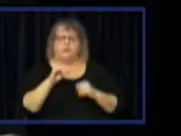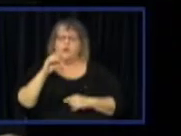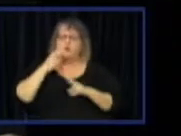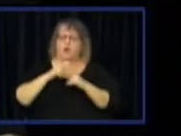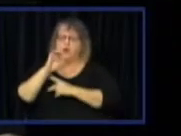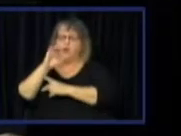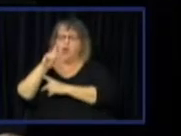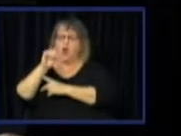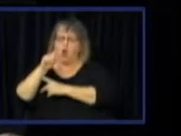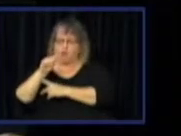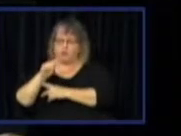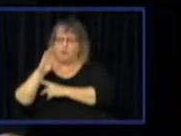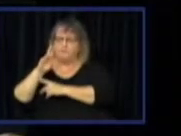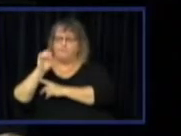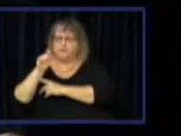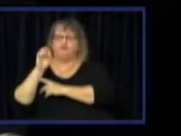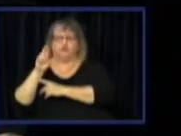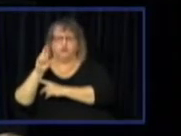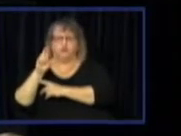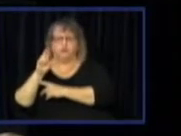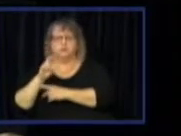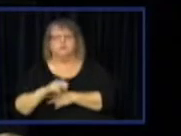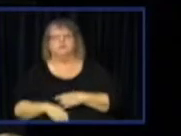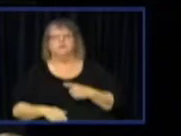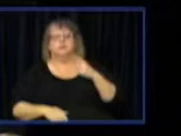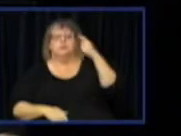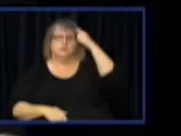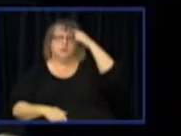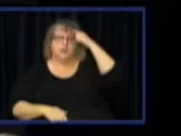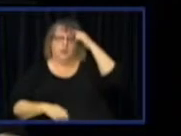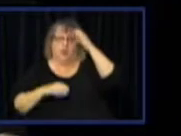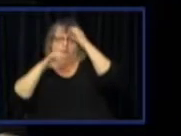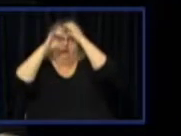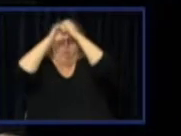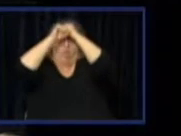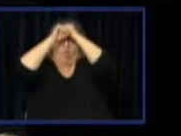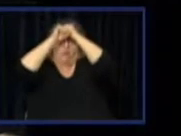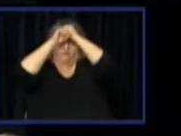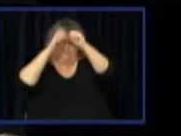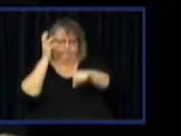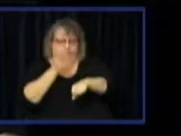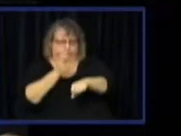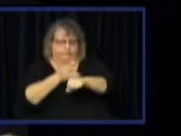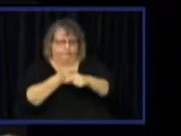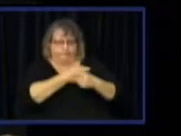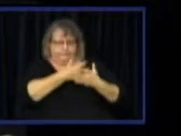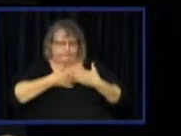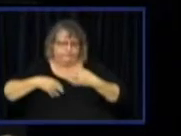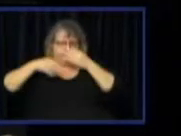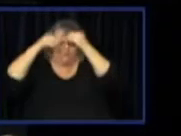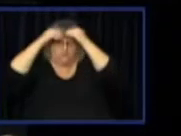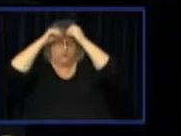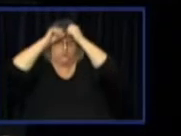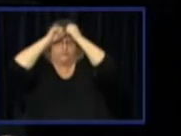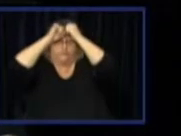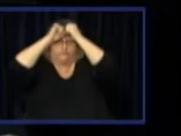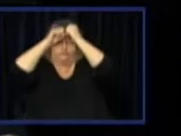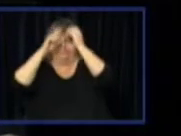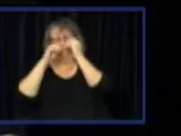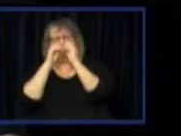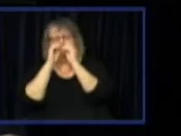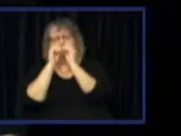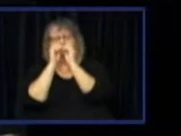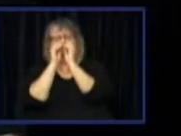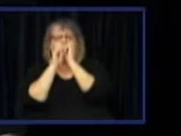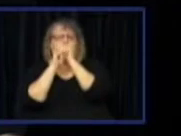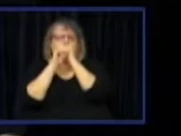buster medicine, which basically means that it goes to that blockage in blood flow to the brain and breaks down the clot and restores blood flow